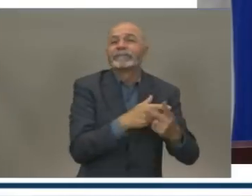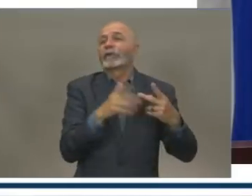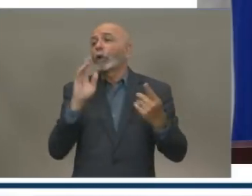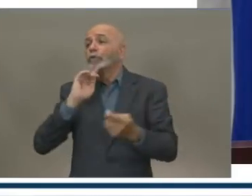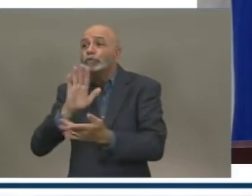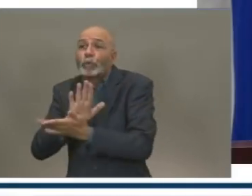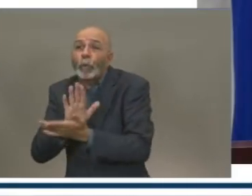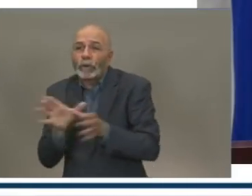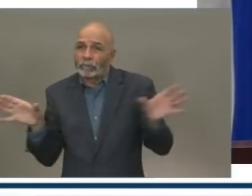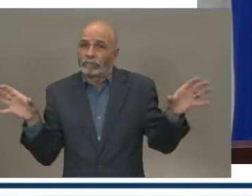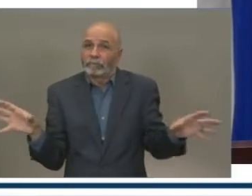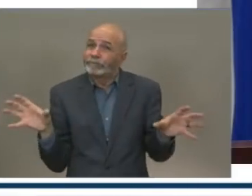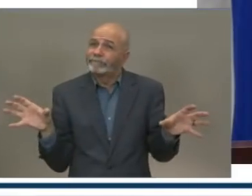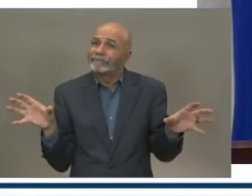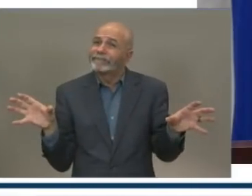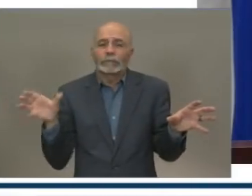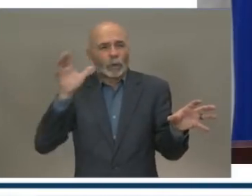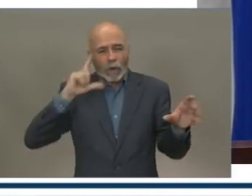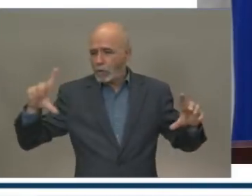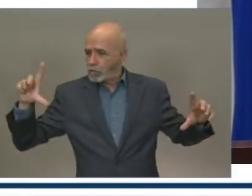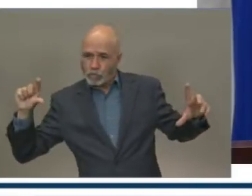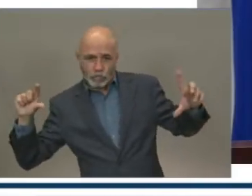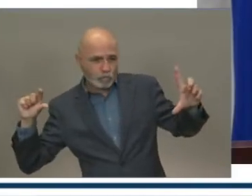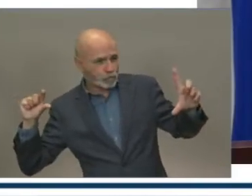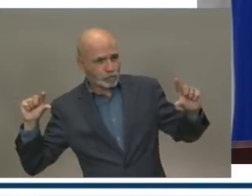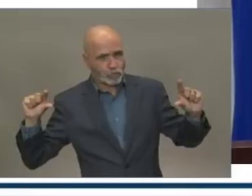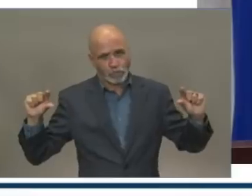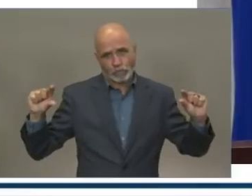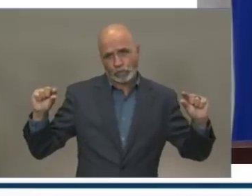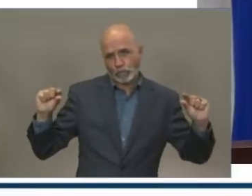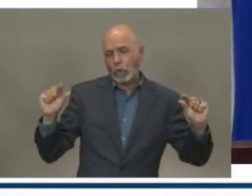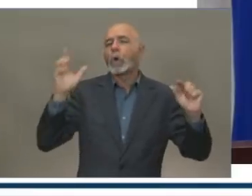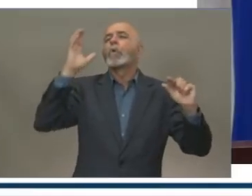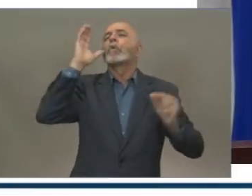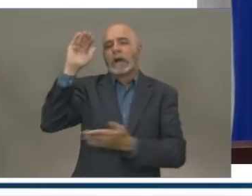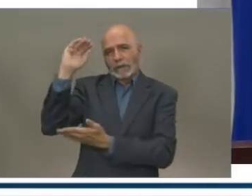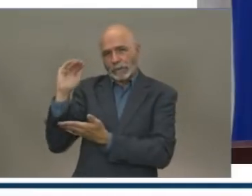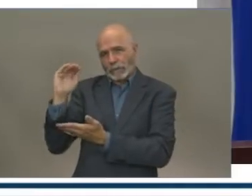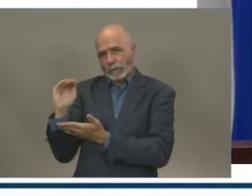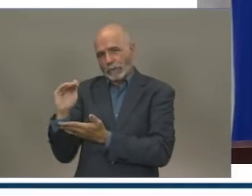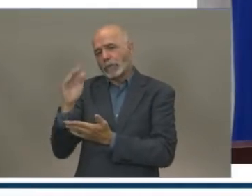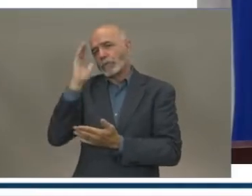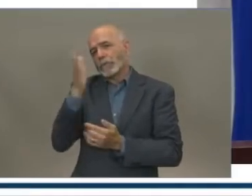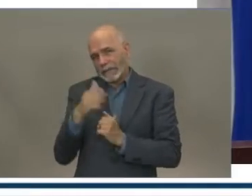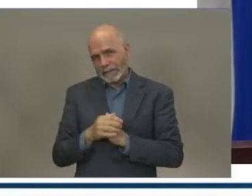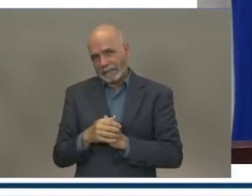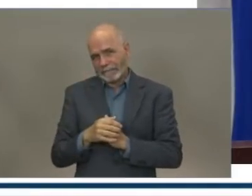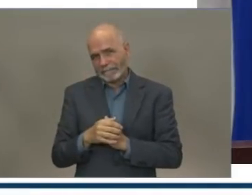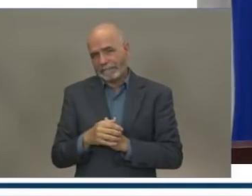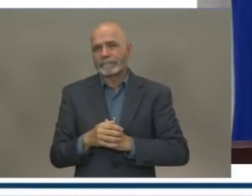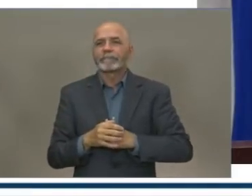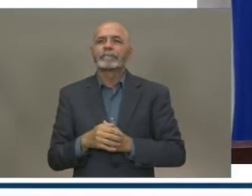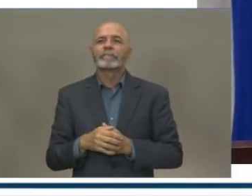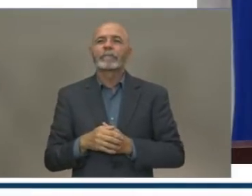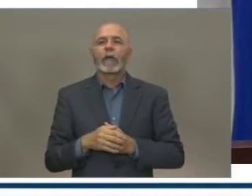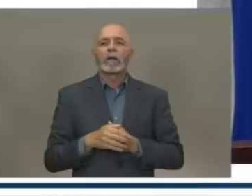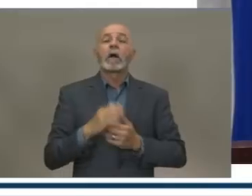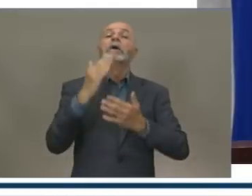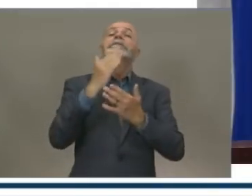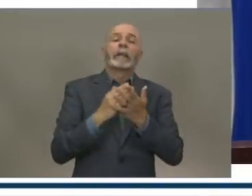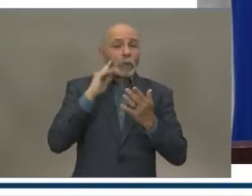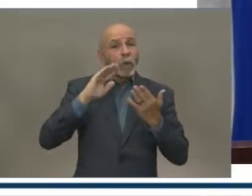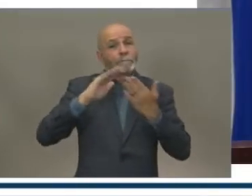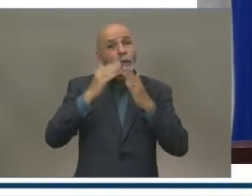will limit the spread even if COVID enters a facility. There is some community spread in the Halifax